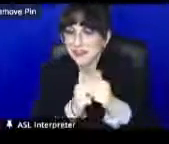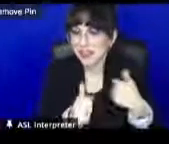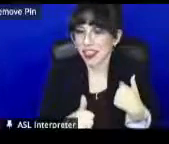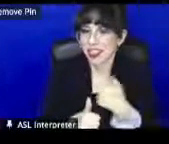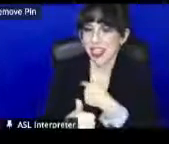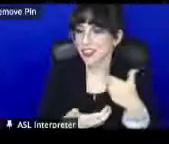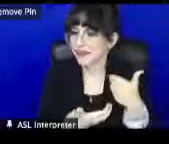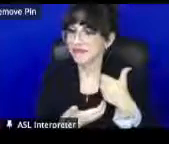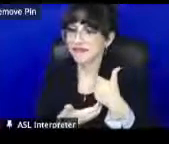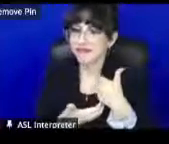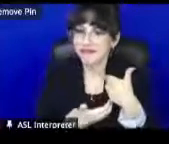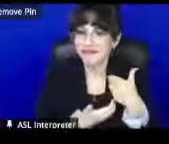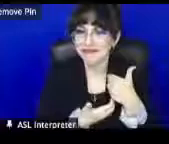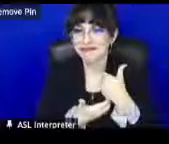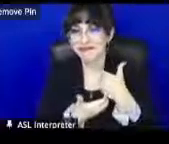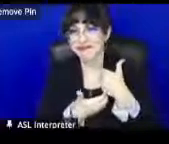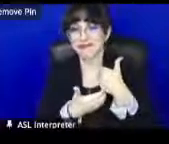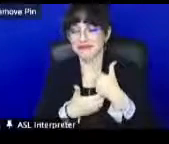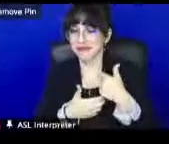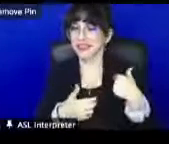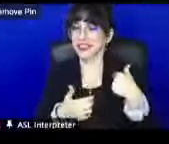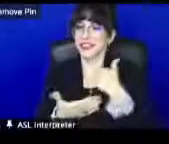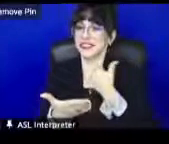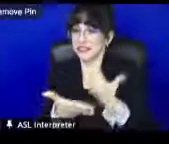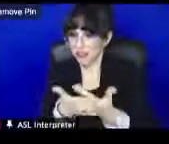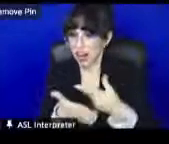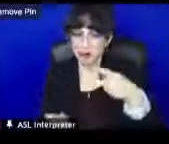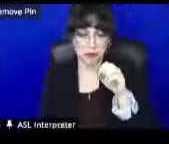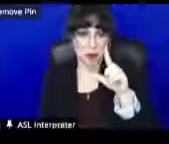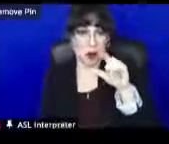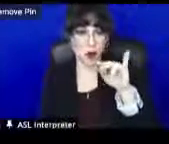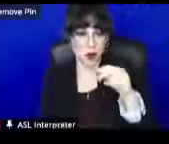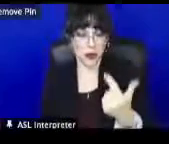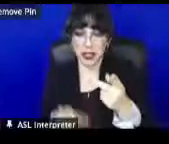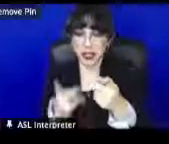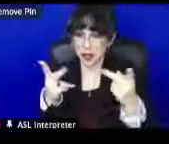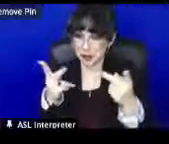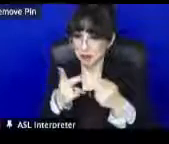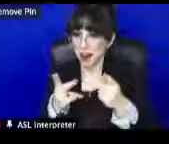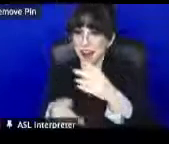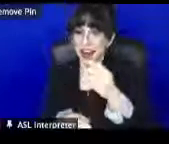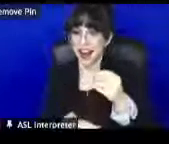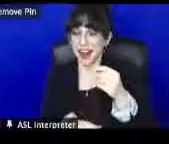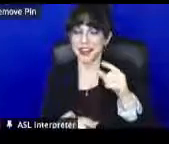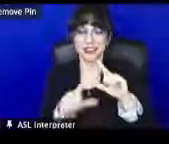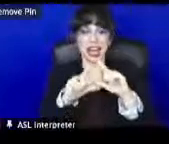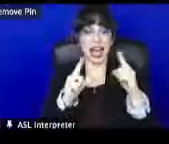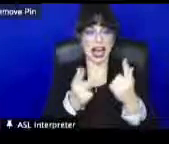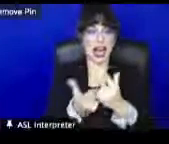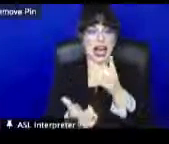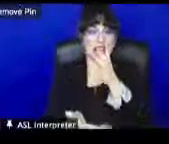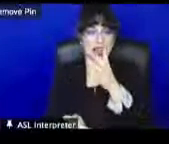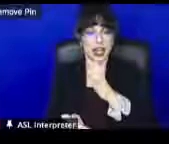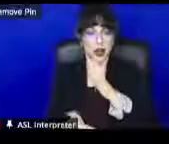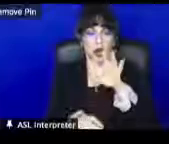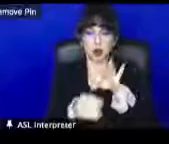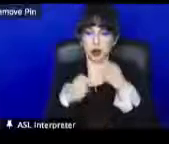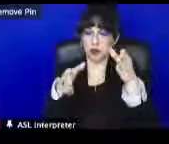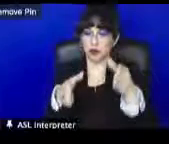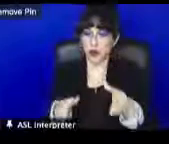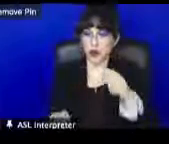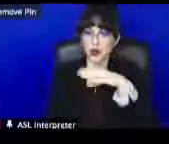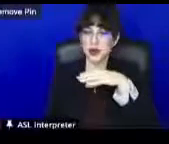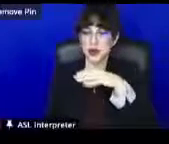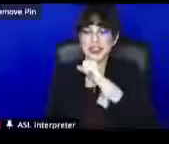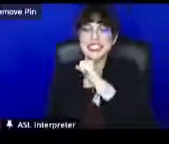And so we get to the polling place and we have the kind of the League of Women Voters, senior citizens running